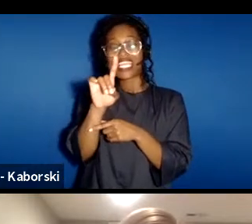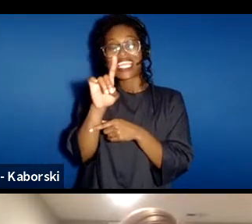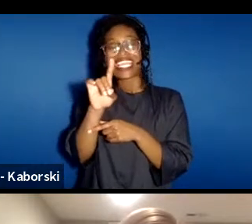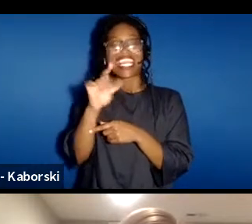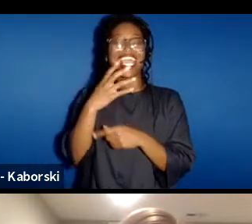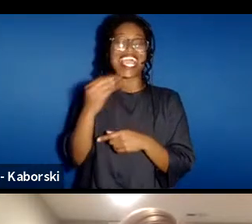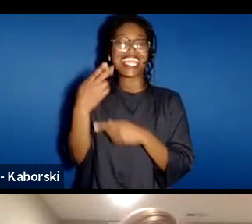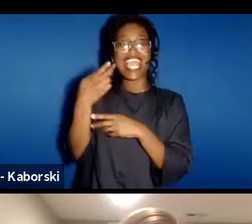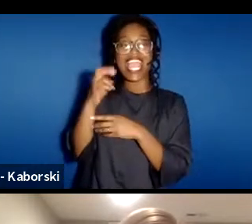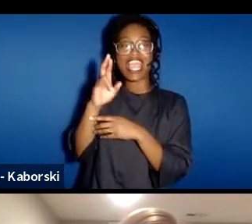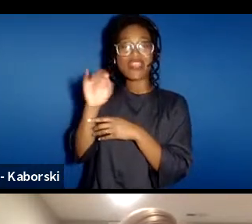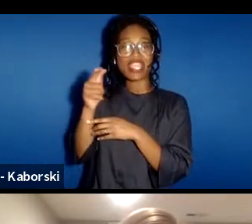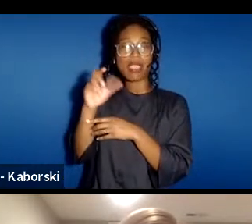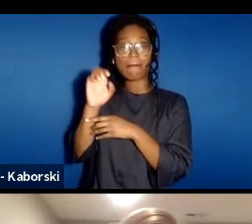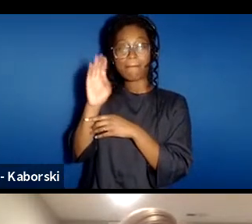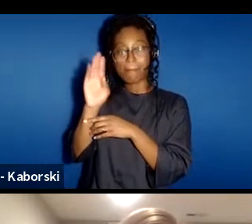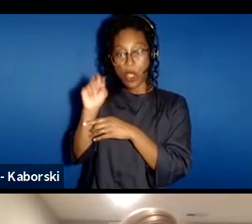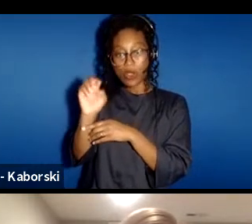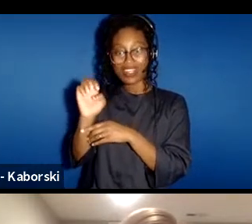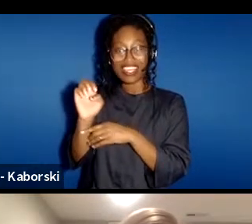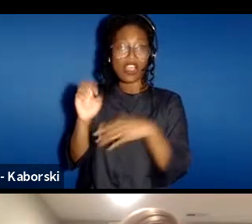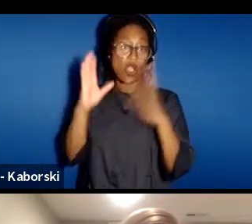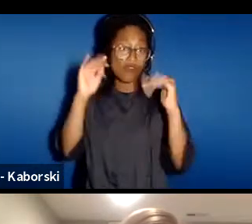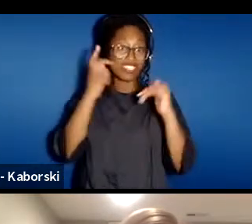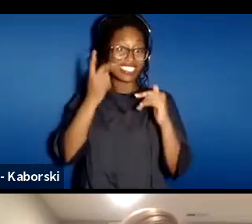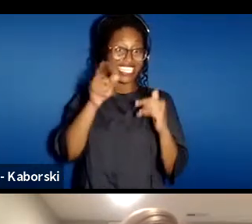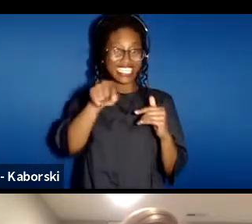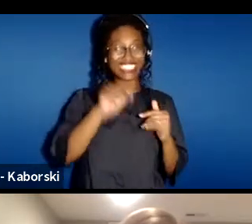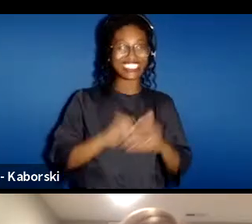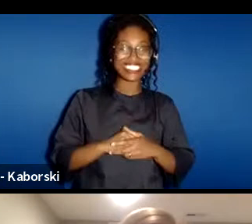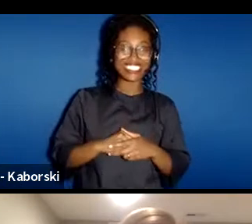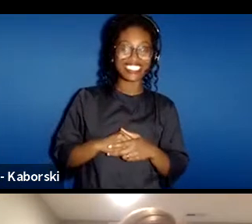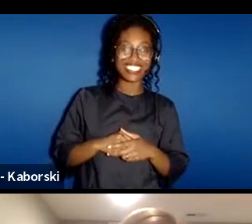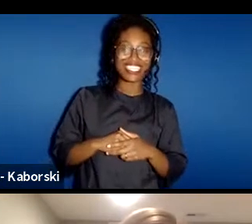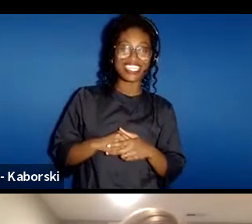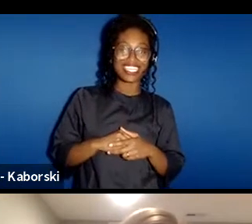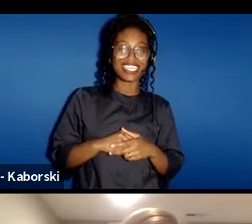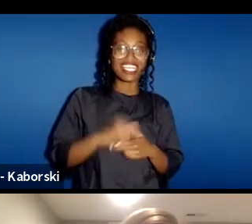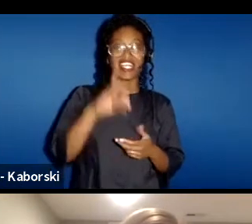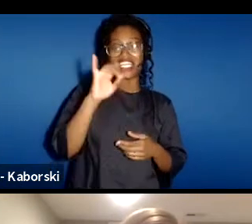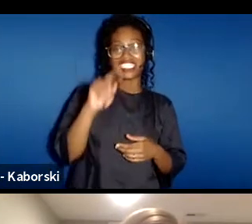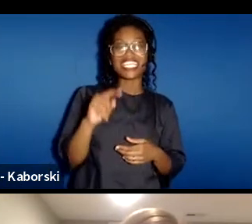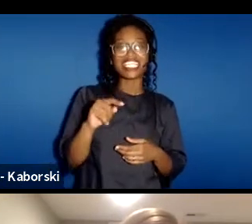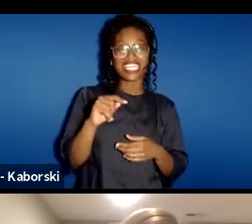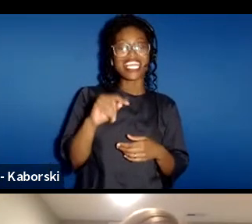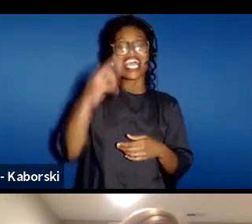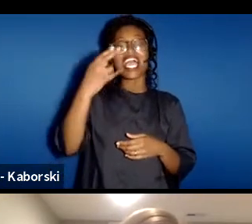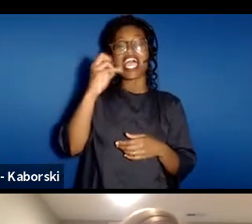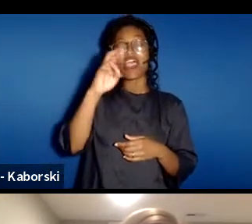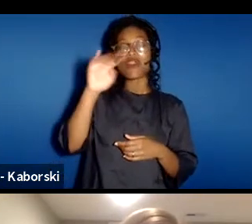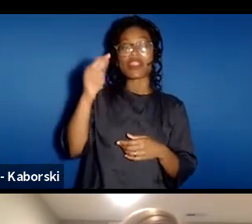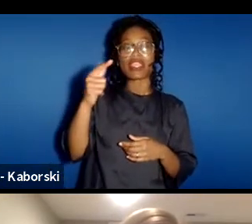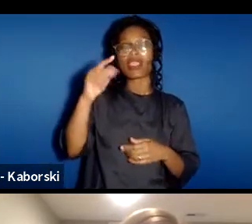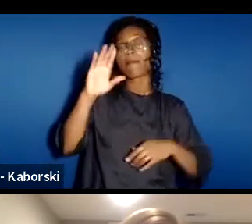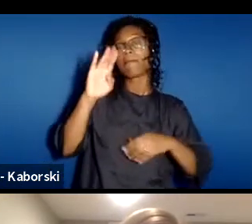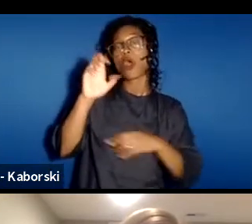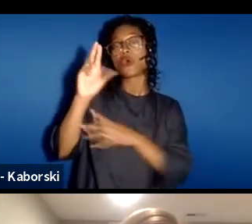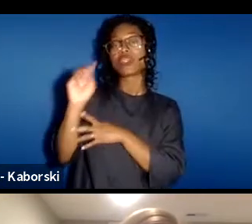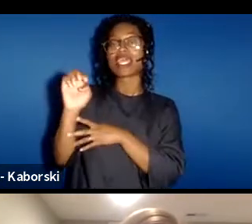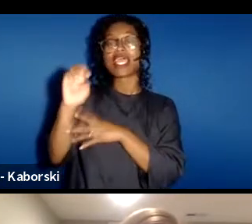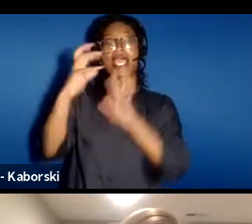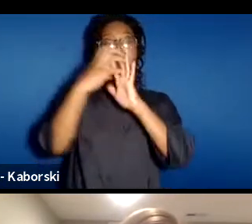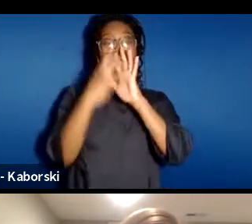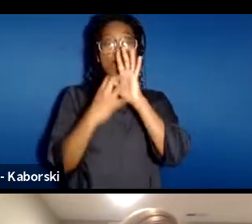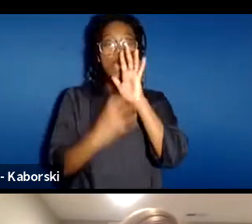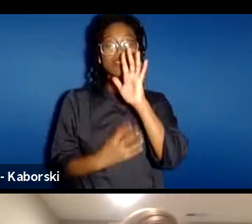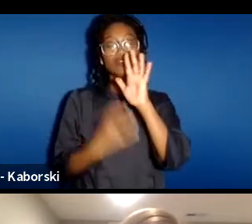that's part of that, what we did, and hopefully you can see this, we did a herringbone emboss all around the bottle,